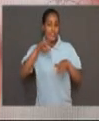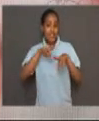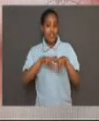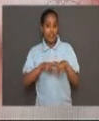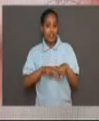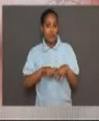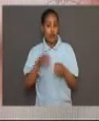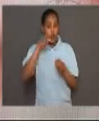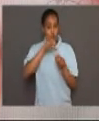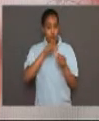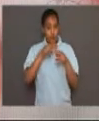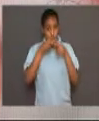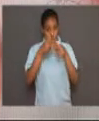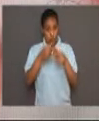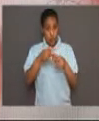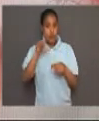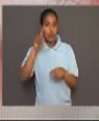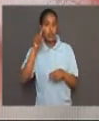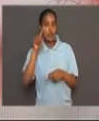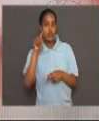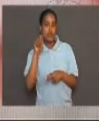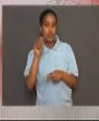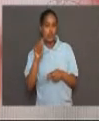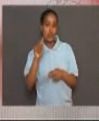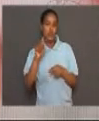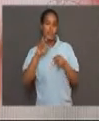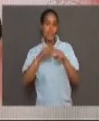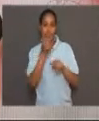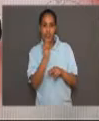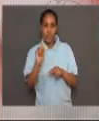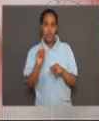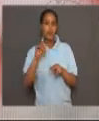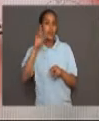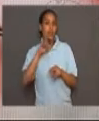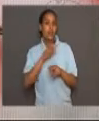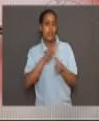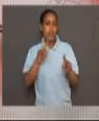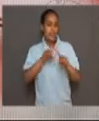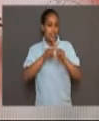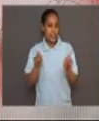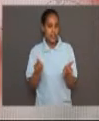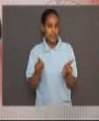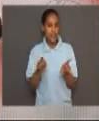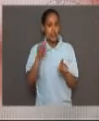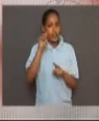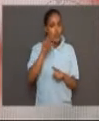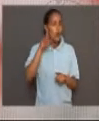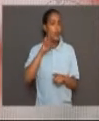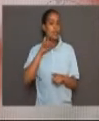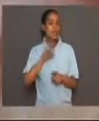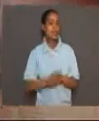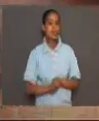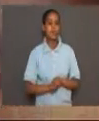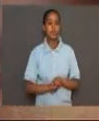Thermosets, also called thermosetting plastics, are very different from